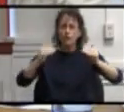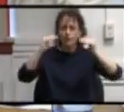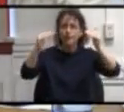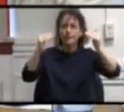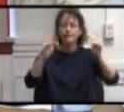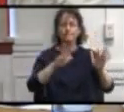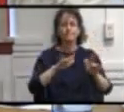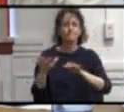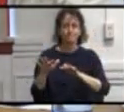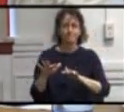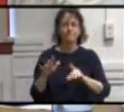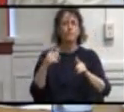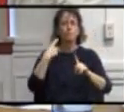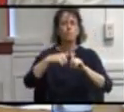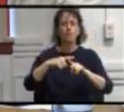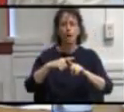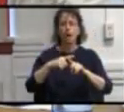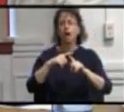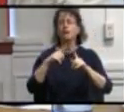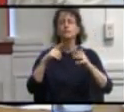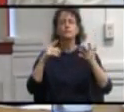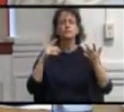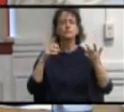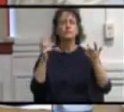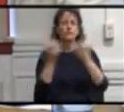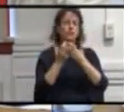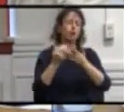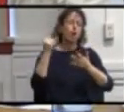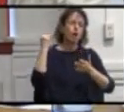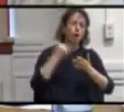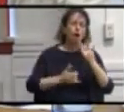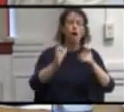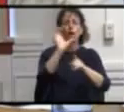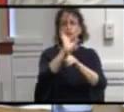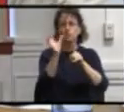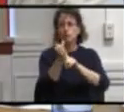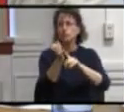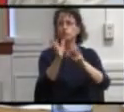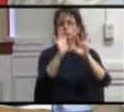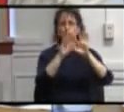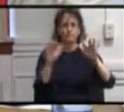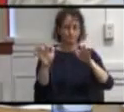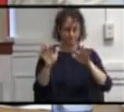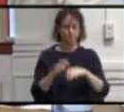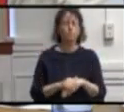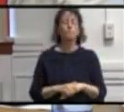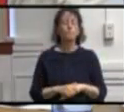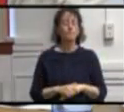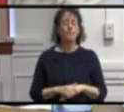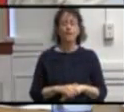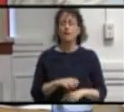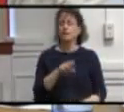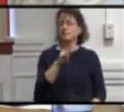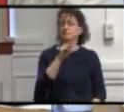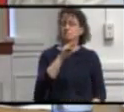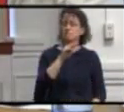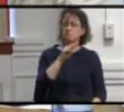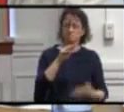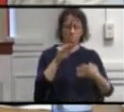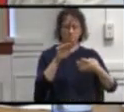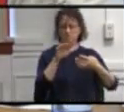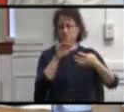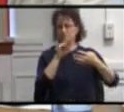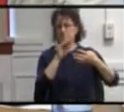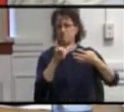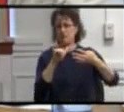however, right at the end of May, beginning of June, that candidate